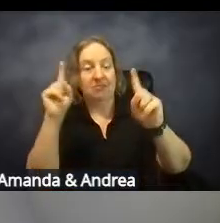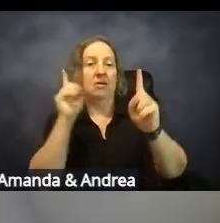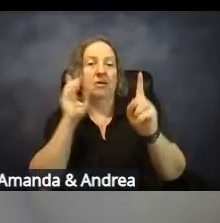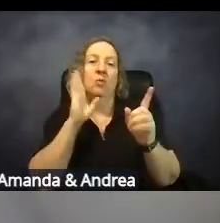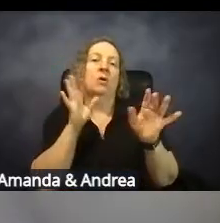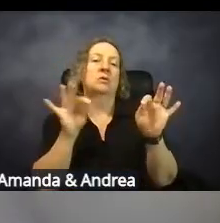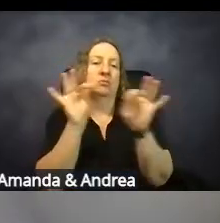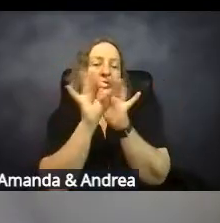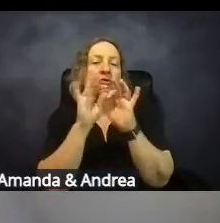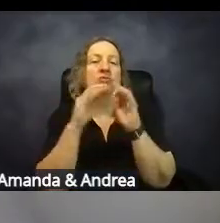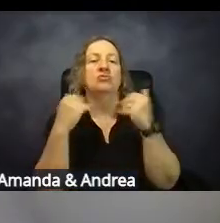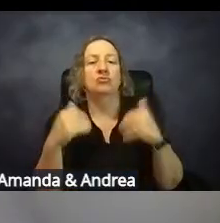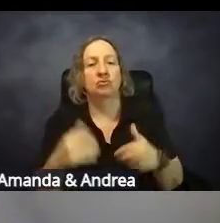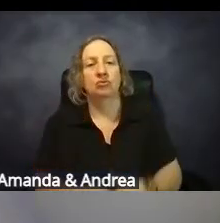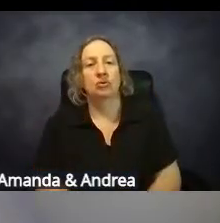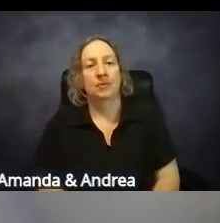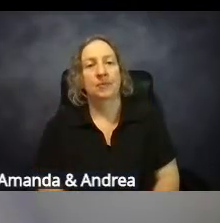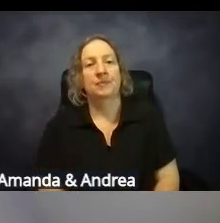important.